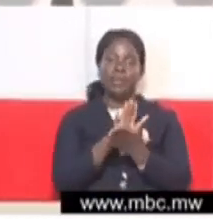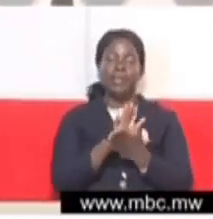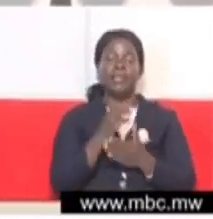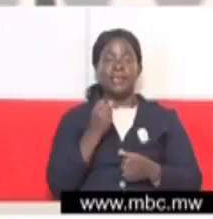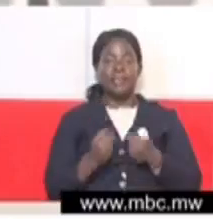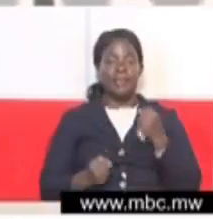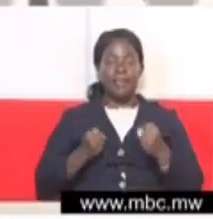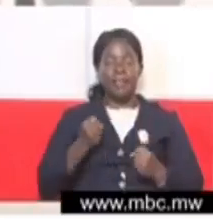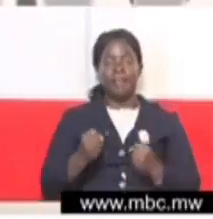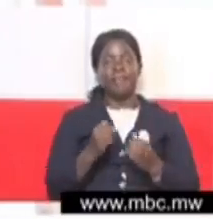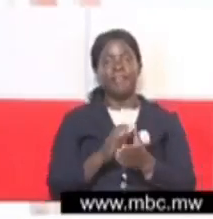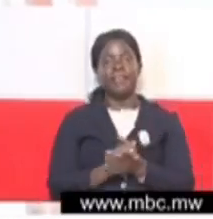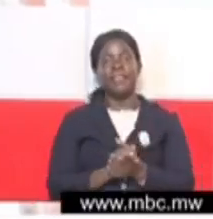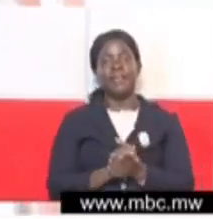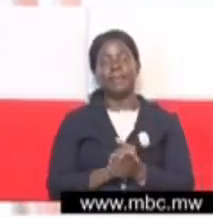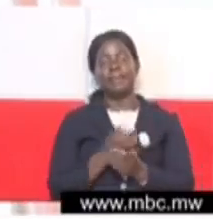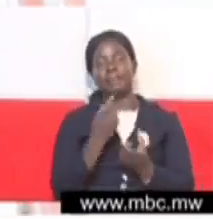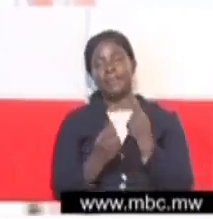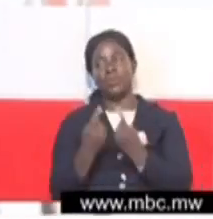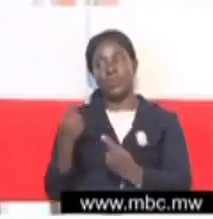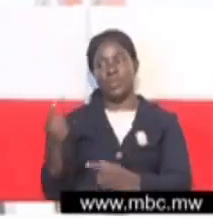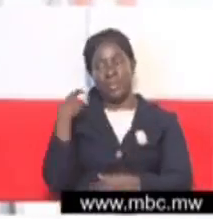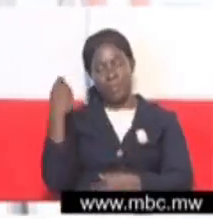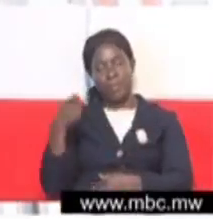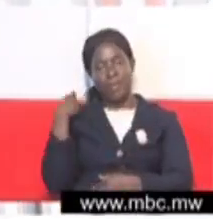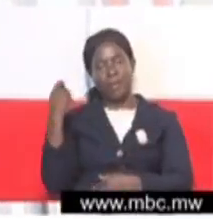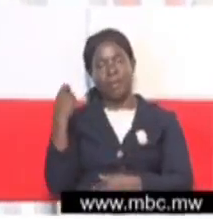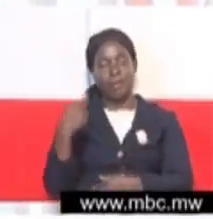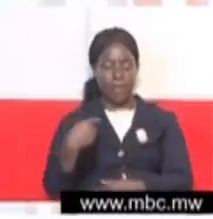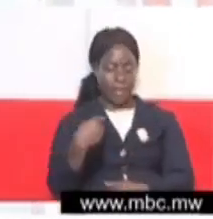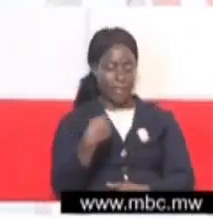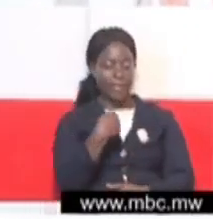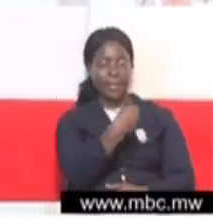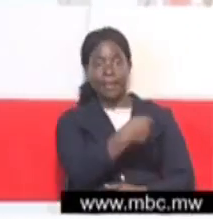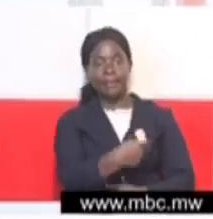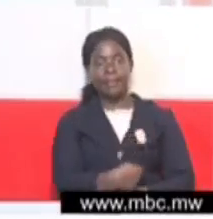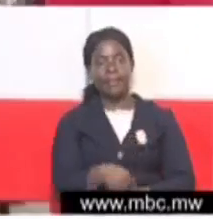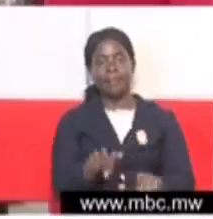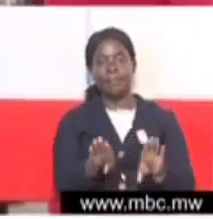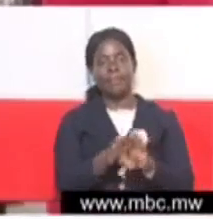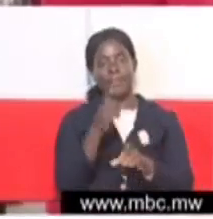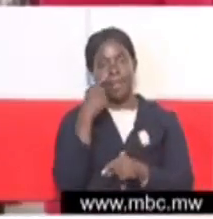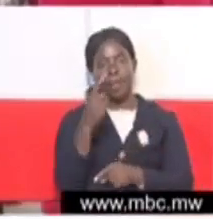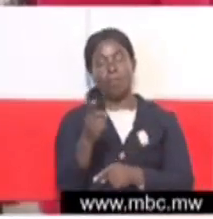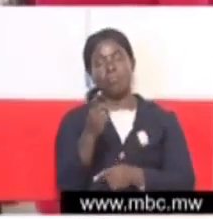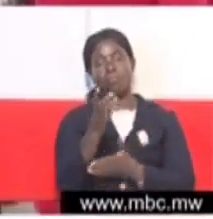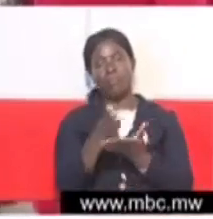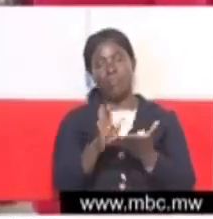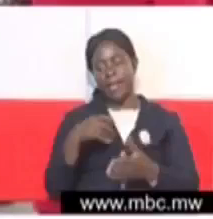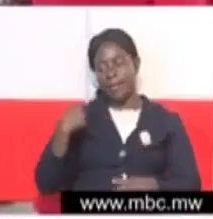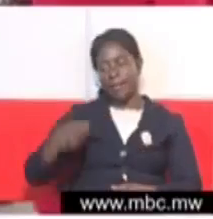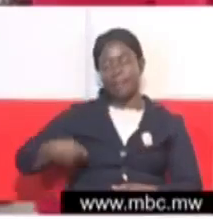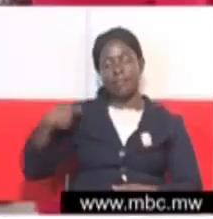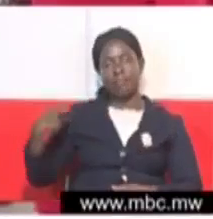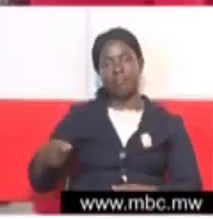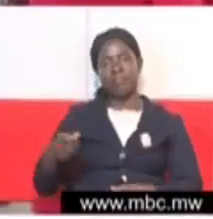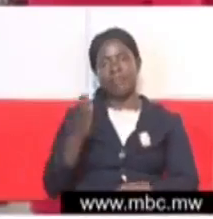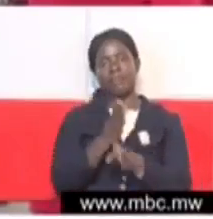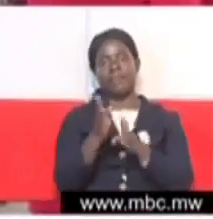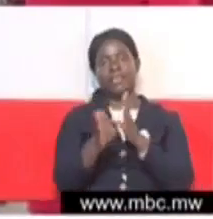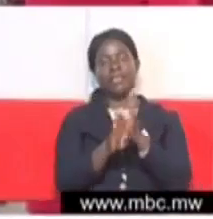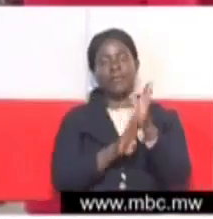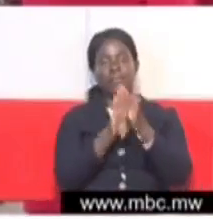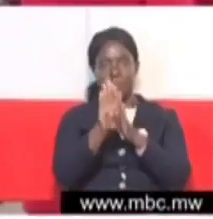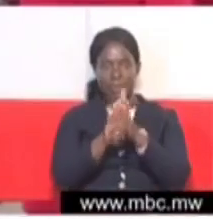cordial relationship between Malawi and China and enhance cooperation, particularly in transport infrastructure project.